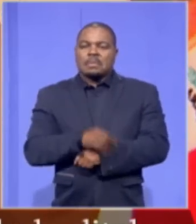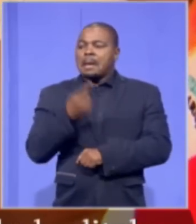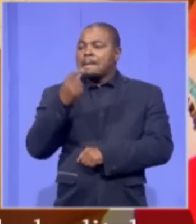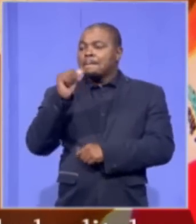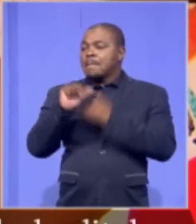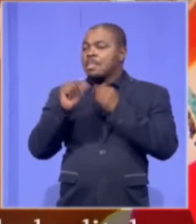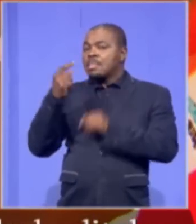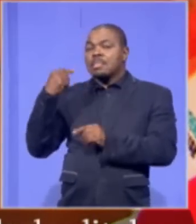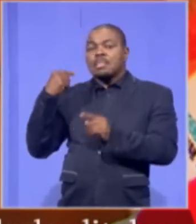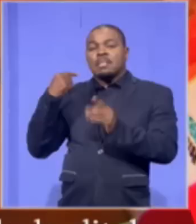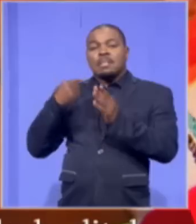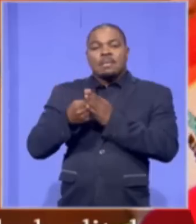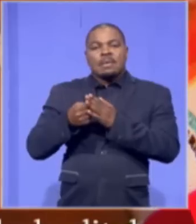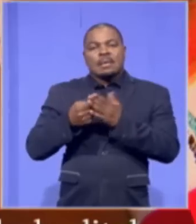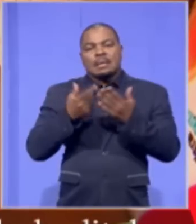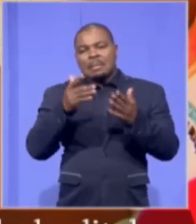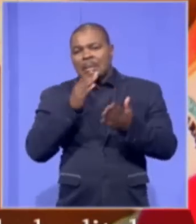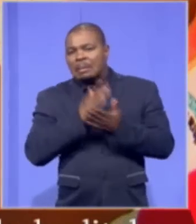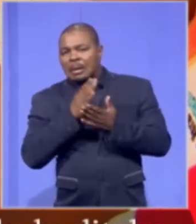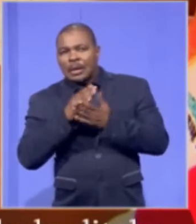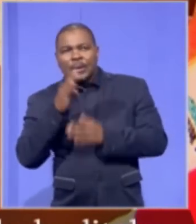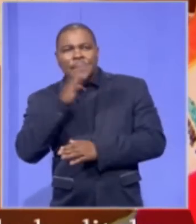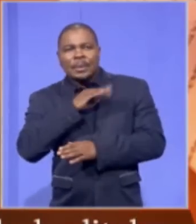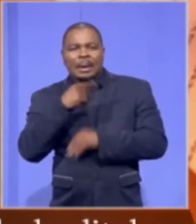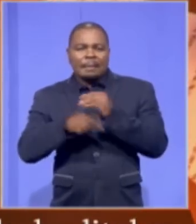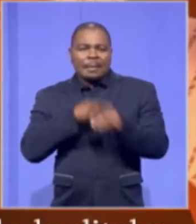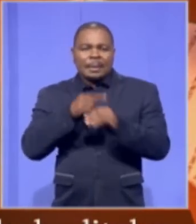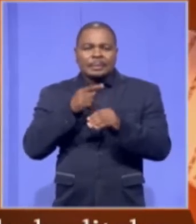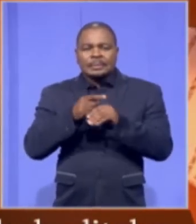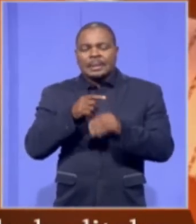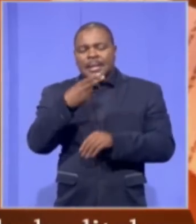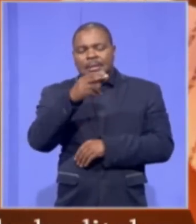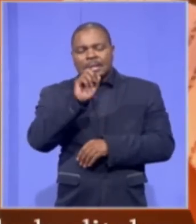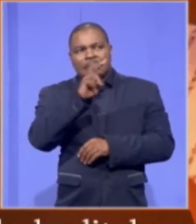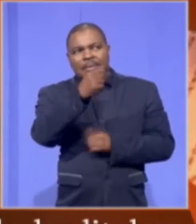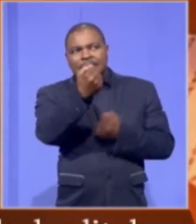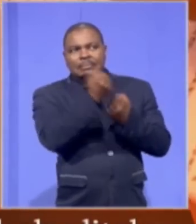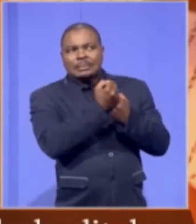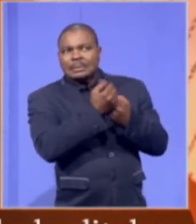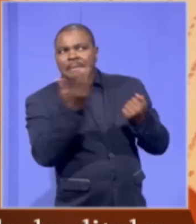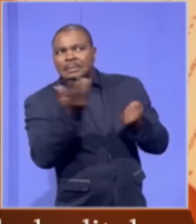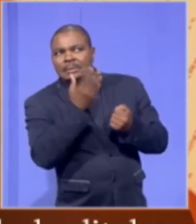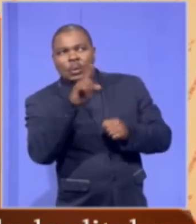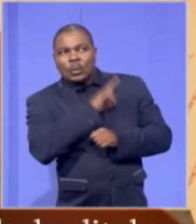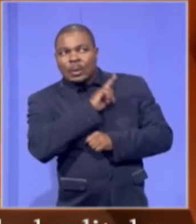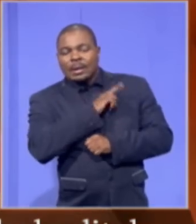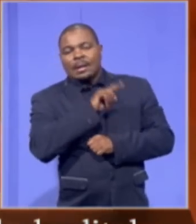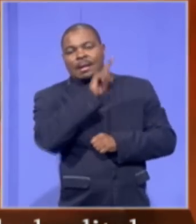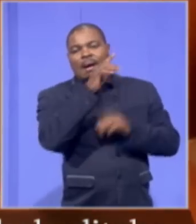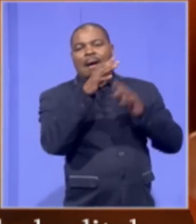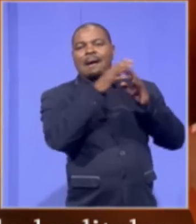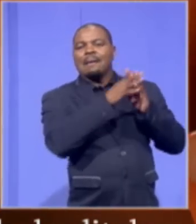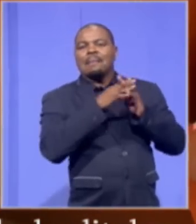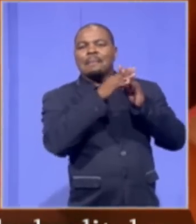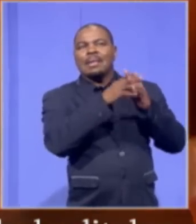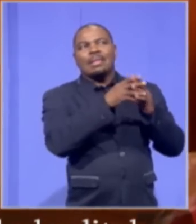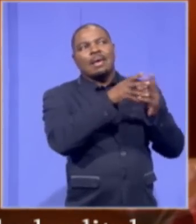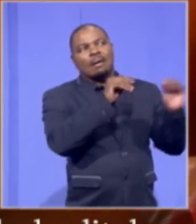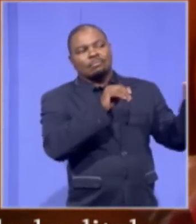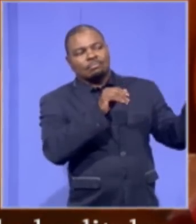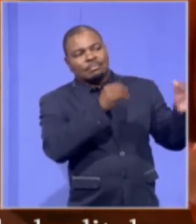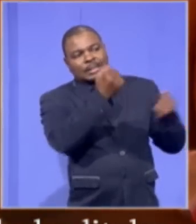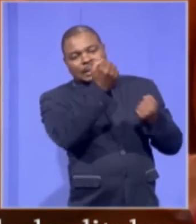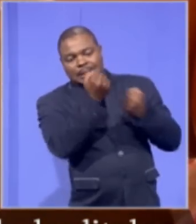Go bile le go se kgonthišege mabapi le go thekgo ka mašeleng ga meriana ya HIV le AIDS ka ge United States ile ya kgaotša thekgo ya